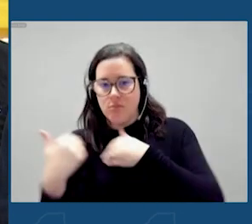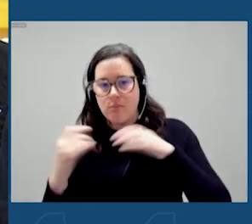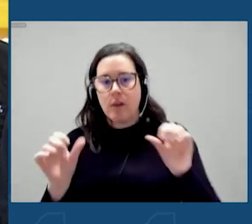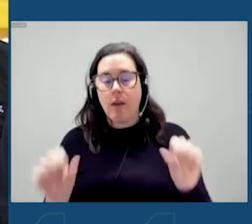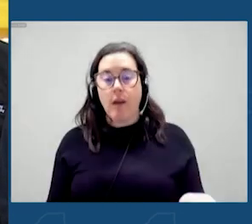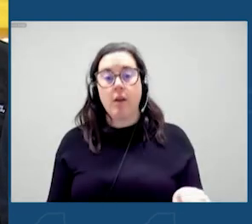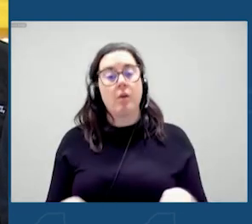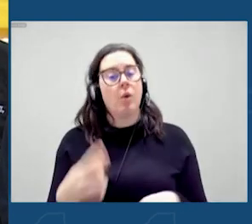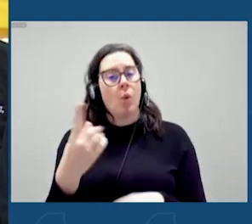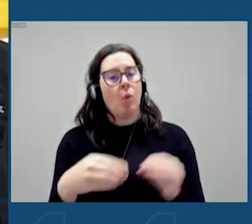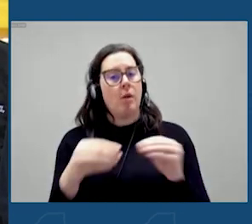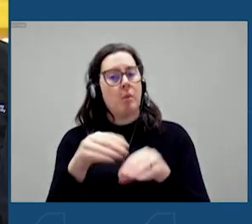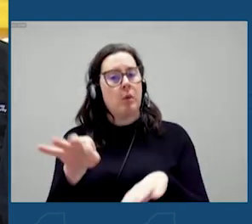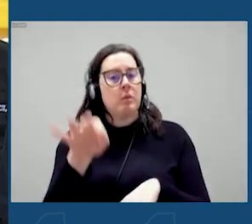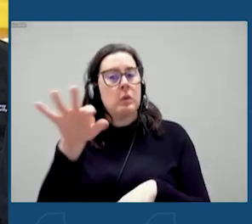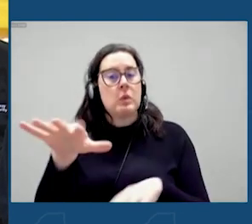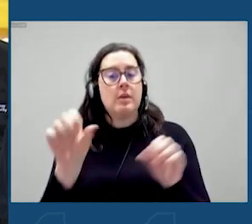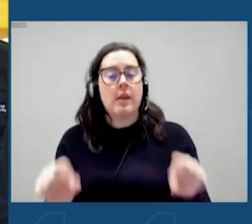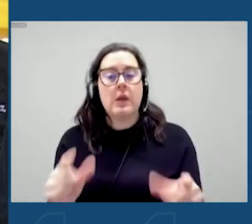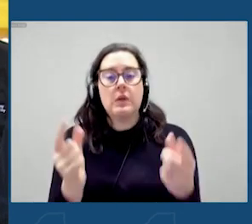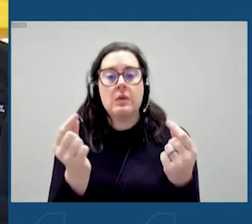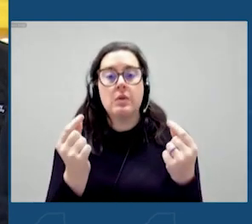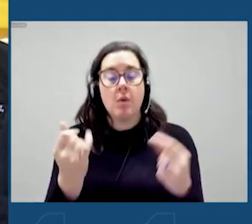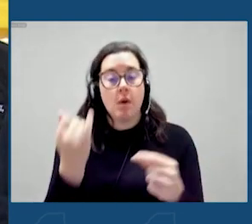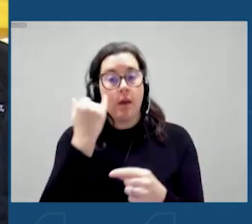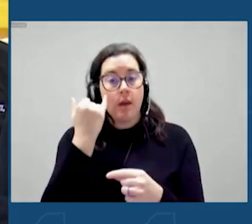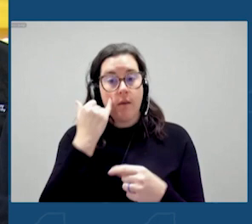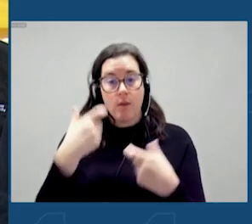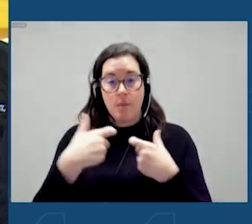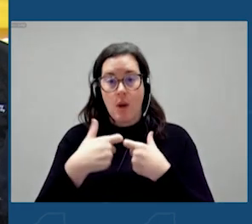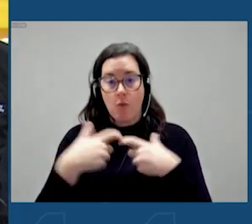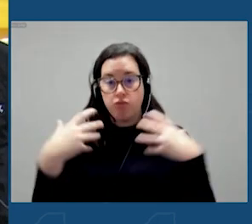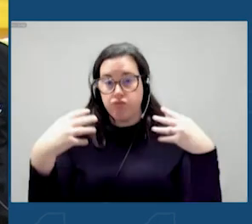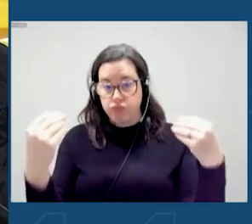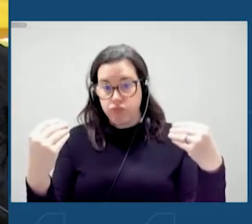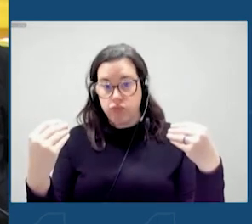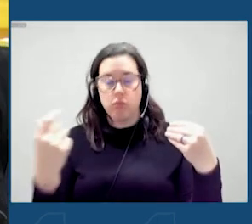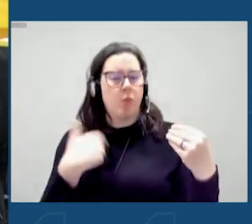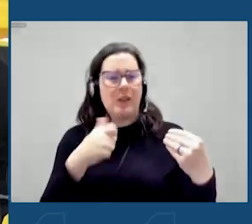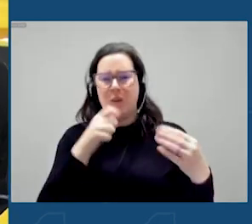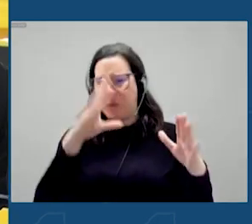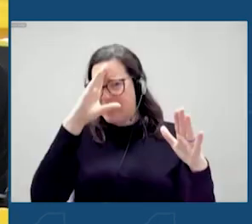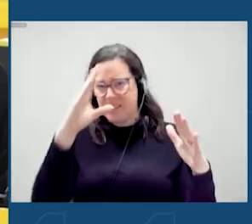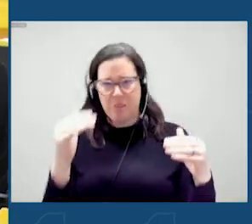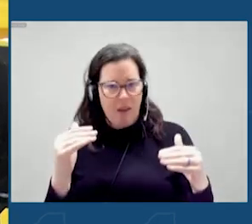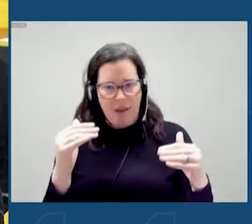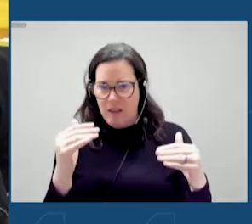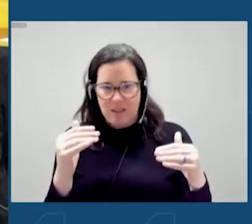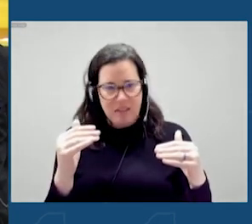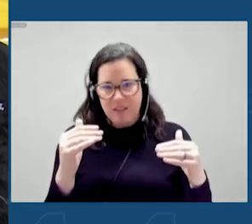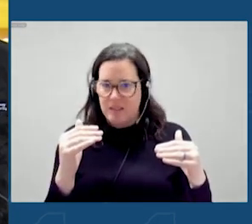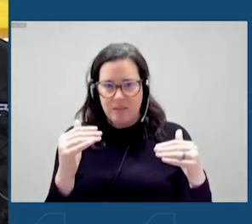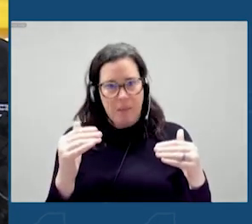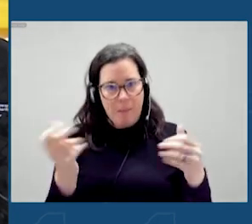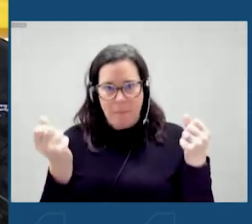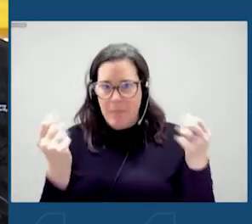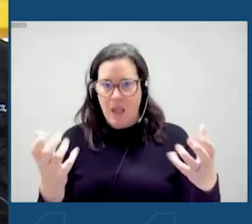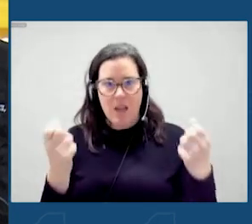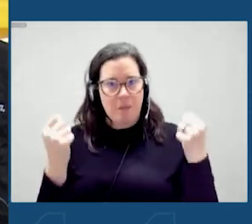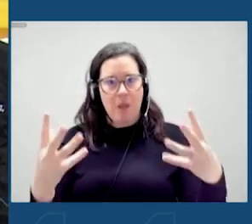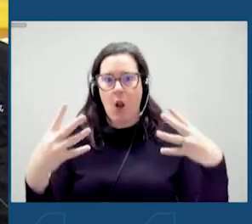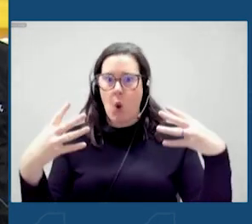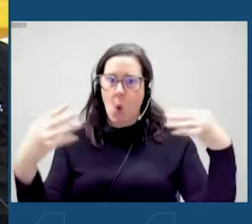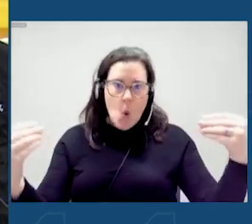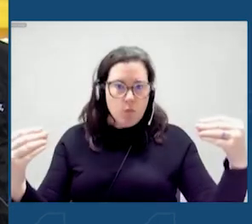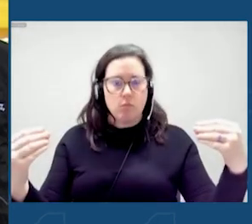you can do. If you lose power, we don't expect widespread power outages. It does not mean